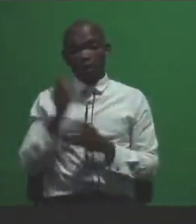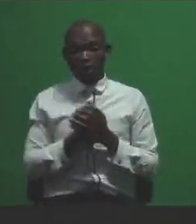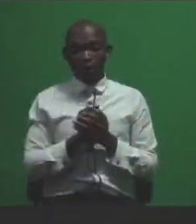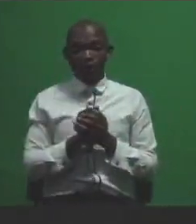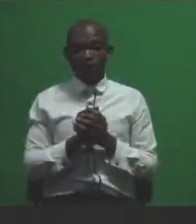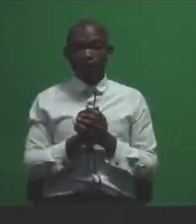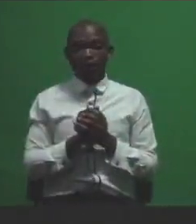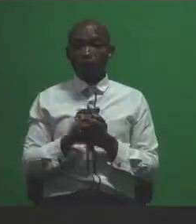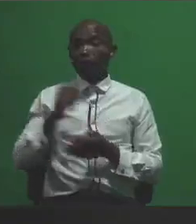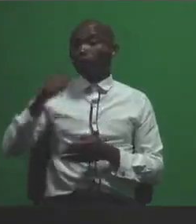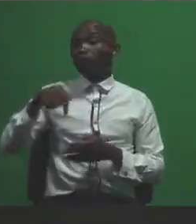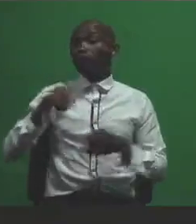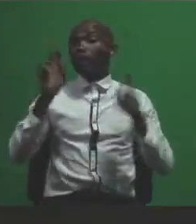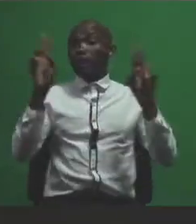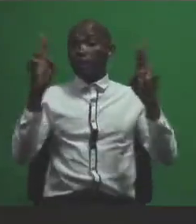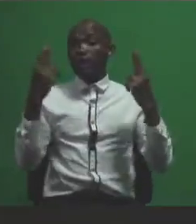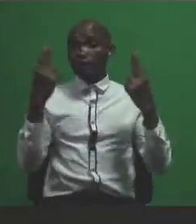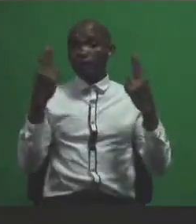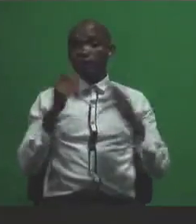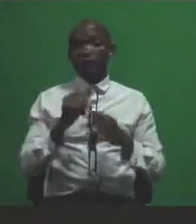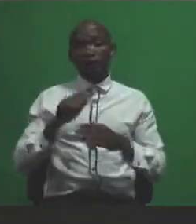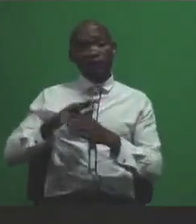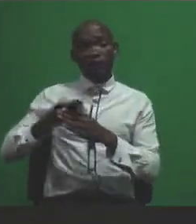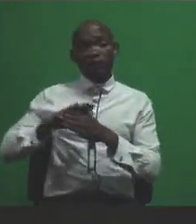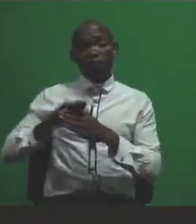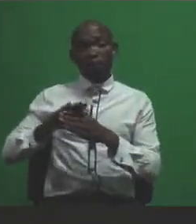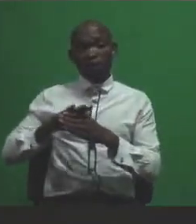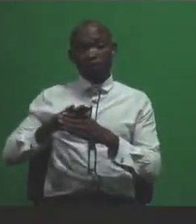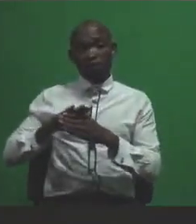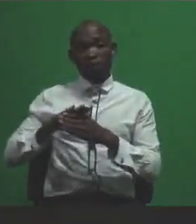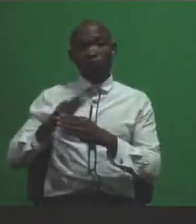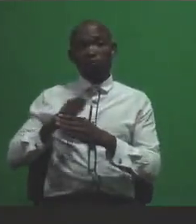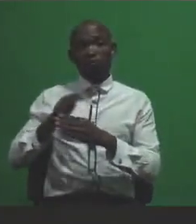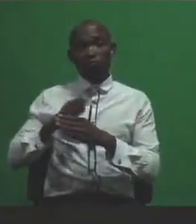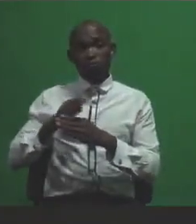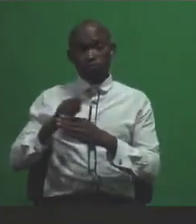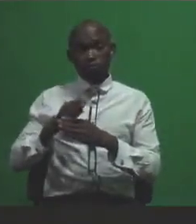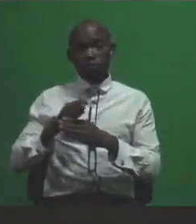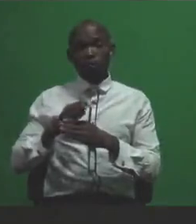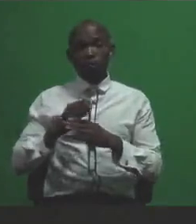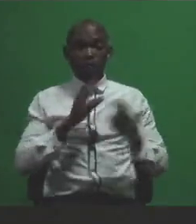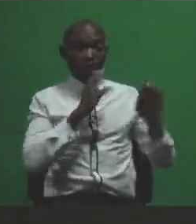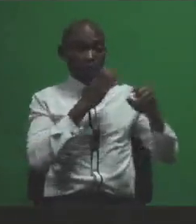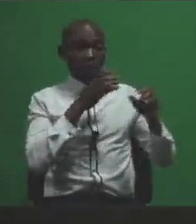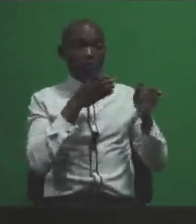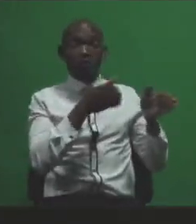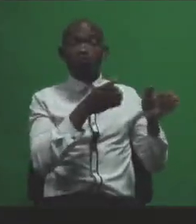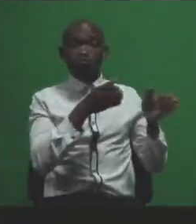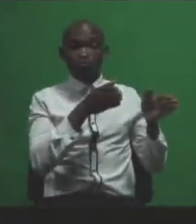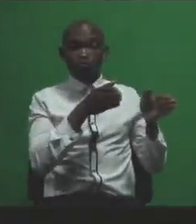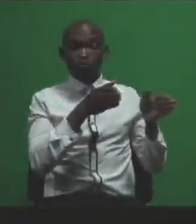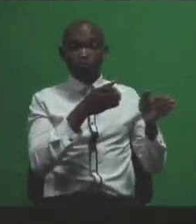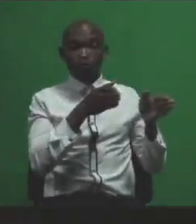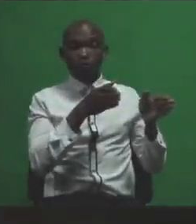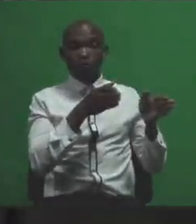So, today's lesson is about laboratory. But not only laboratory,